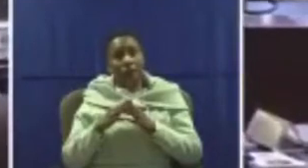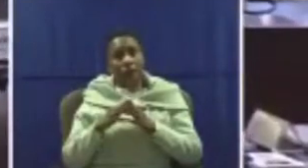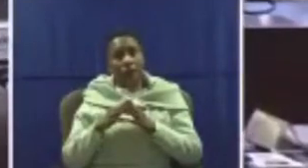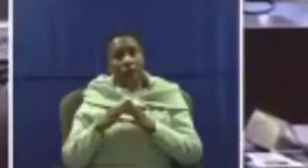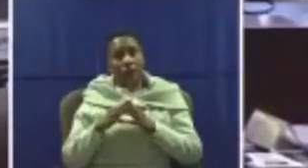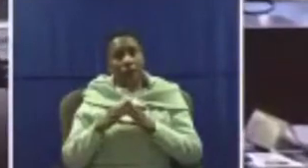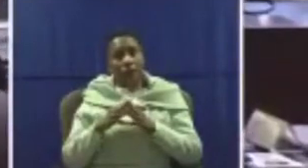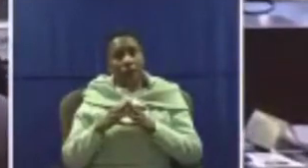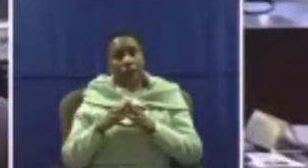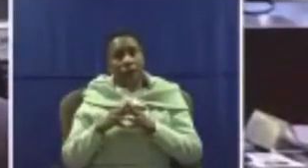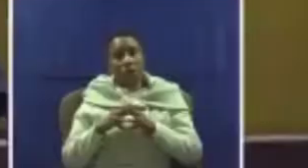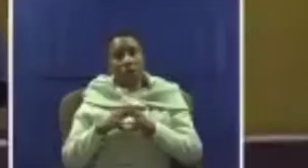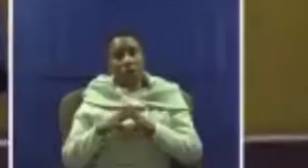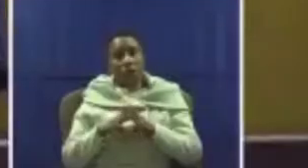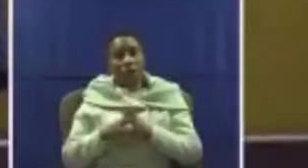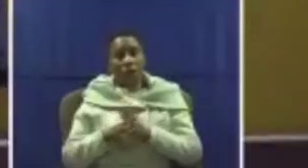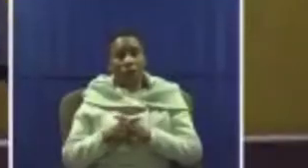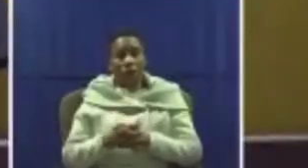Thank you.